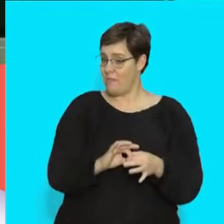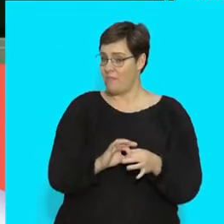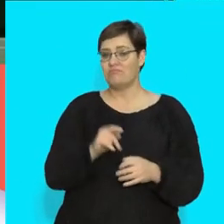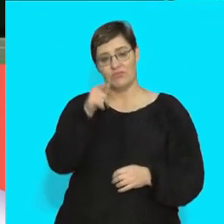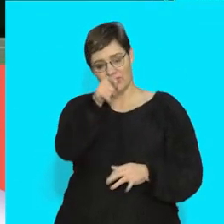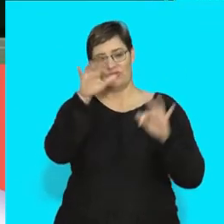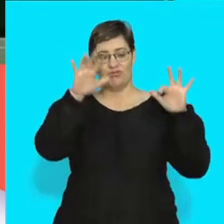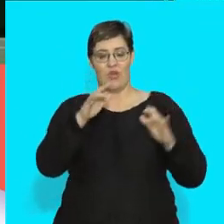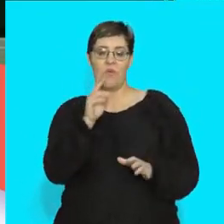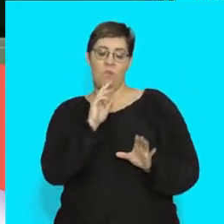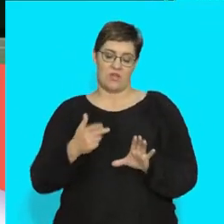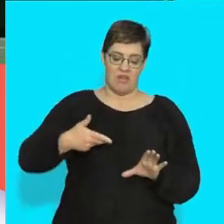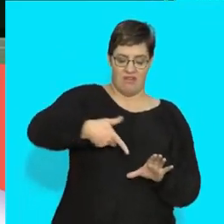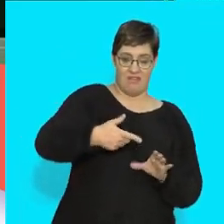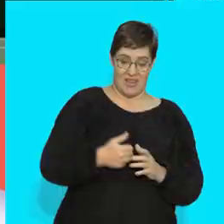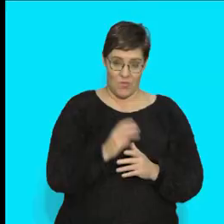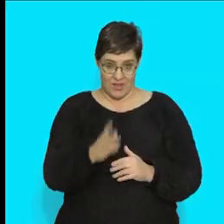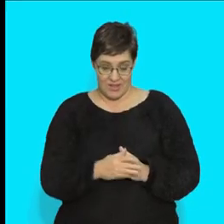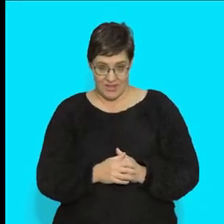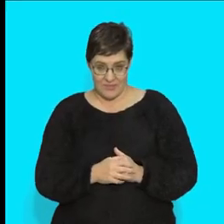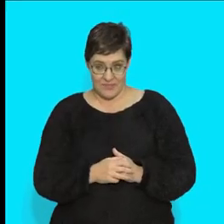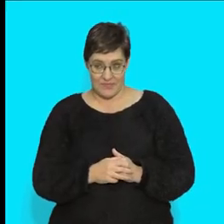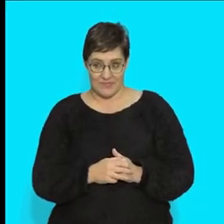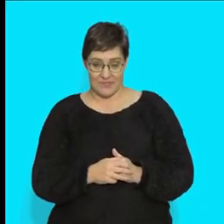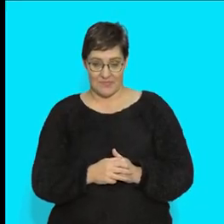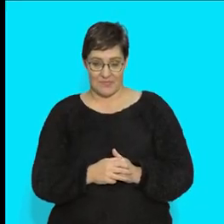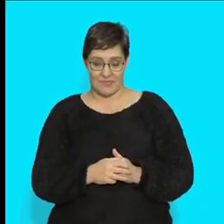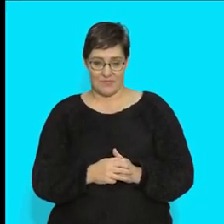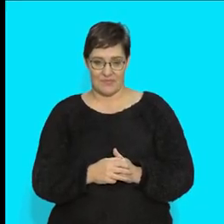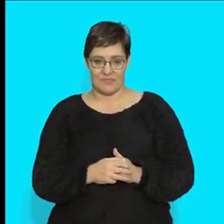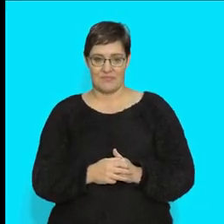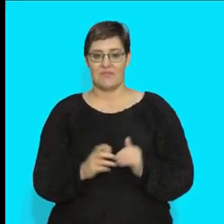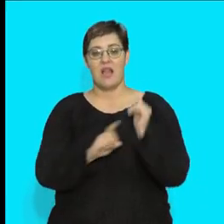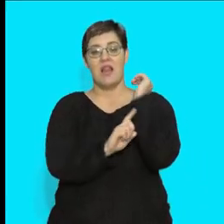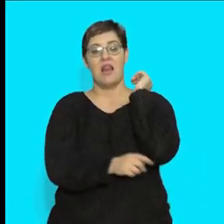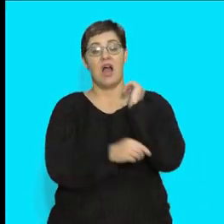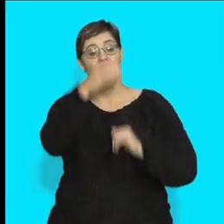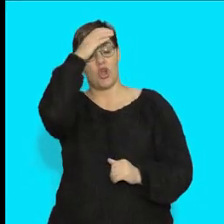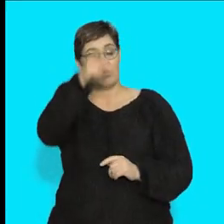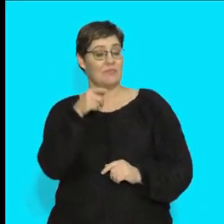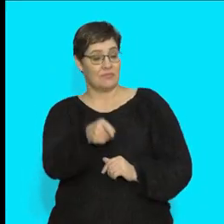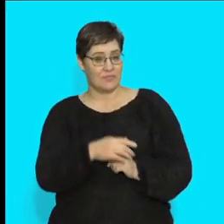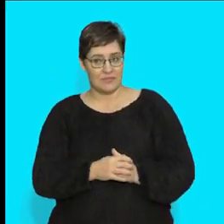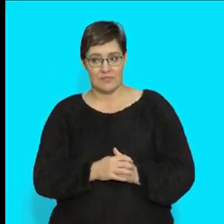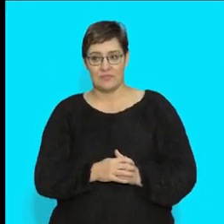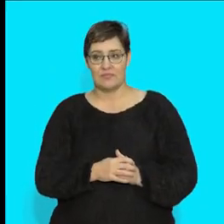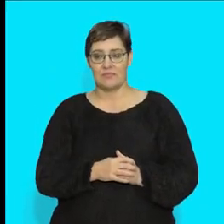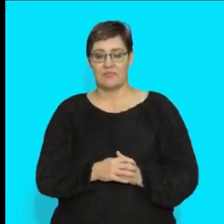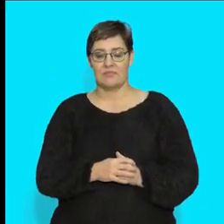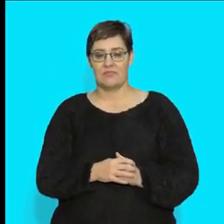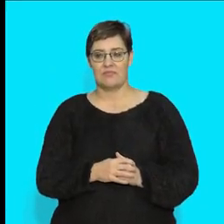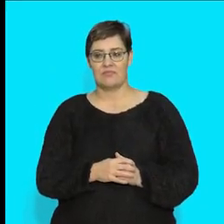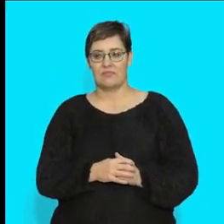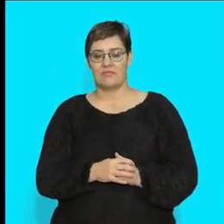rain. You are going to water it. Okay, the last concept that we have to look at, that's all to